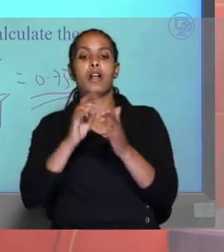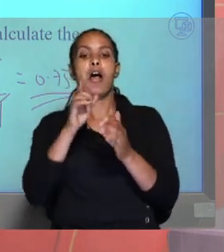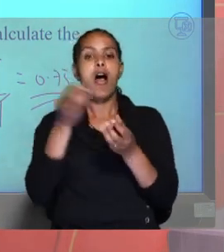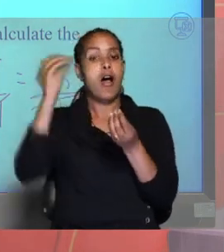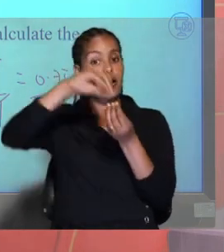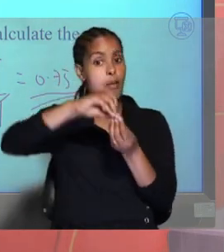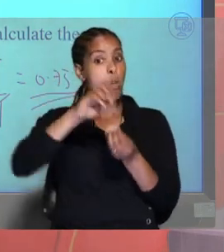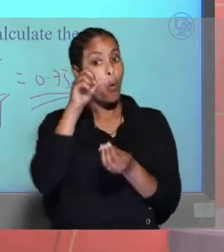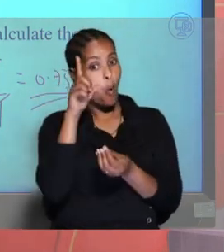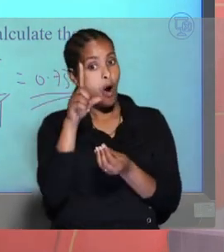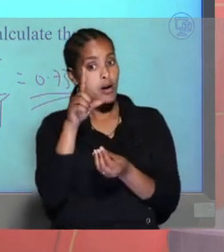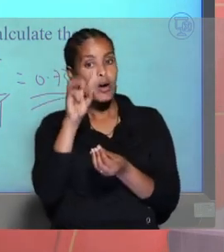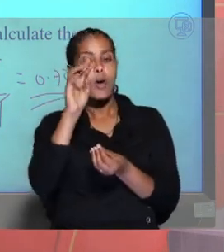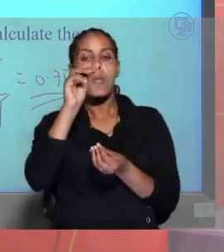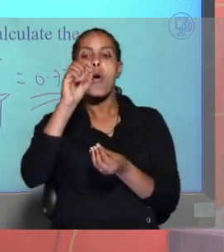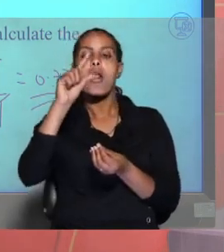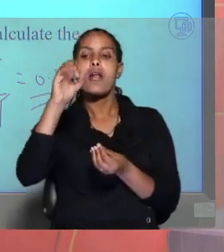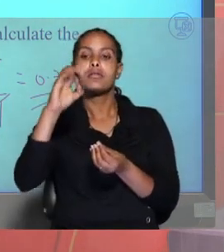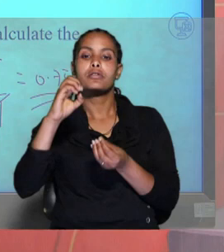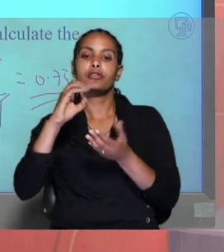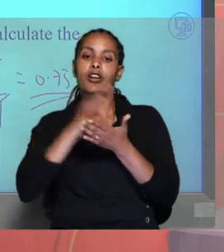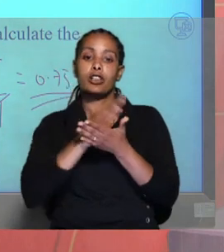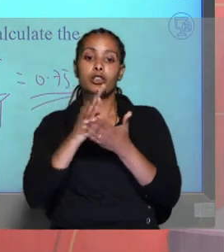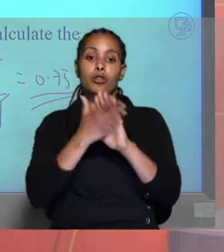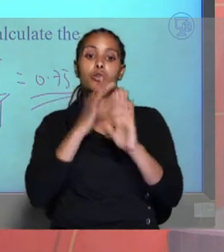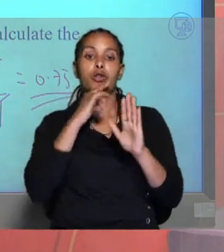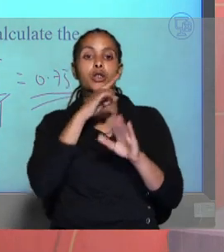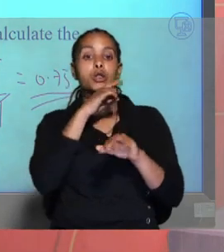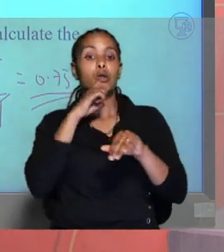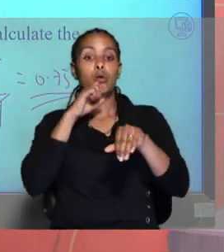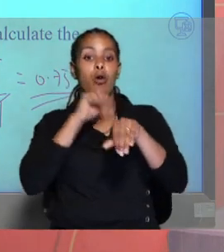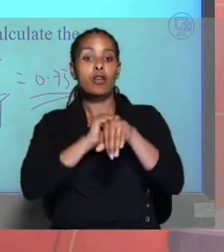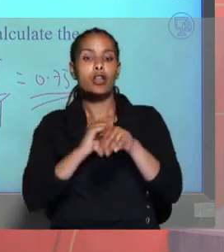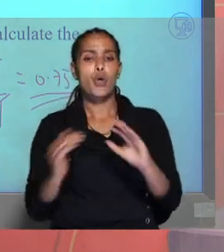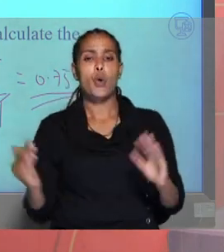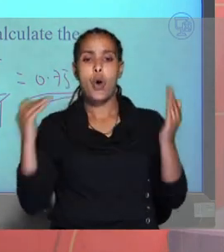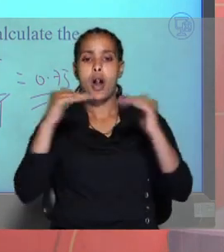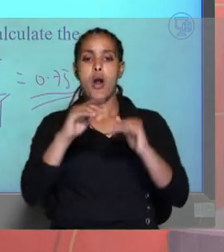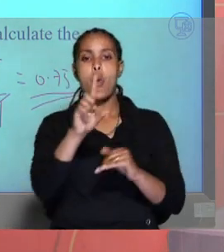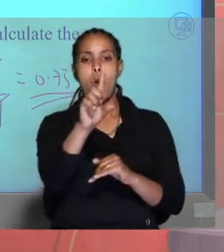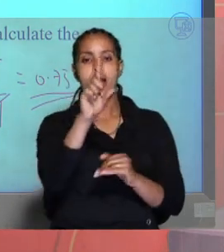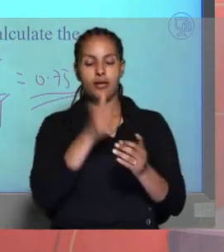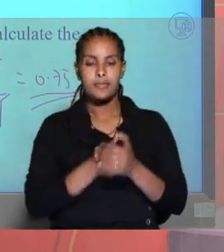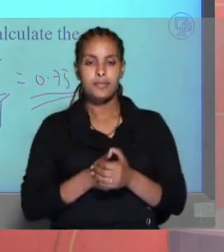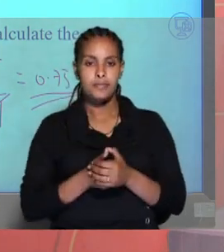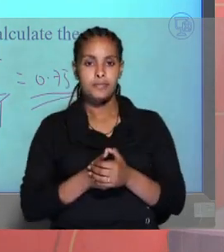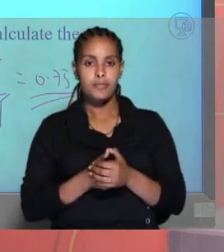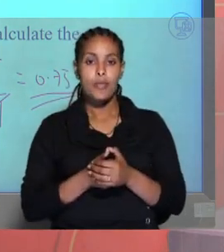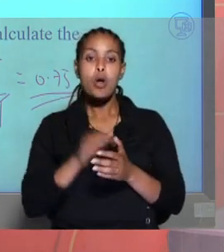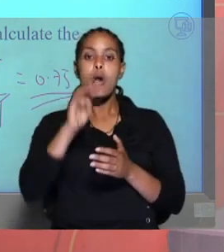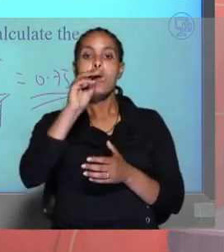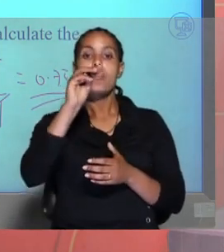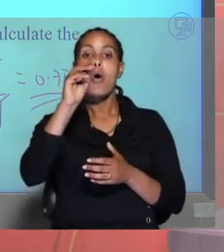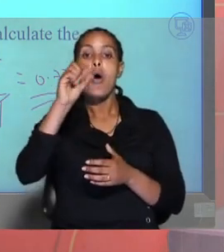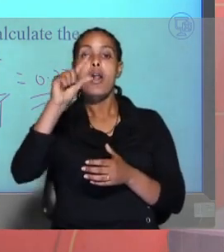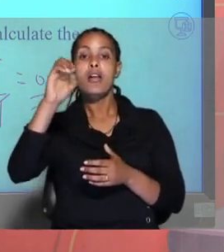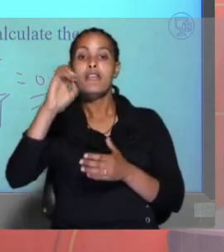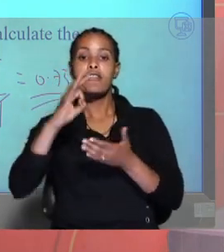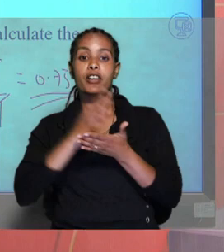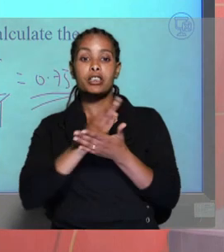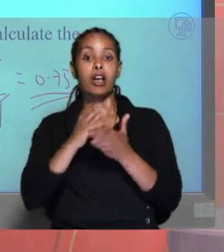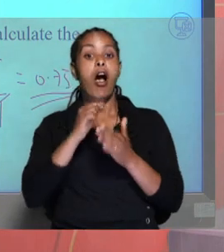1. Mole fraction of the solid plus mole fraction of the solvents equal 1. Mole fraction of the